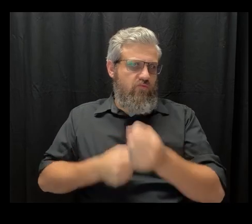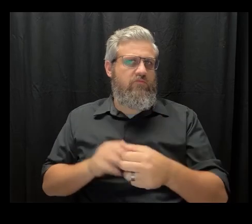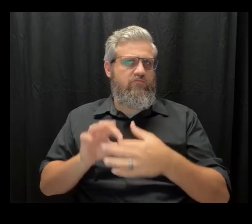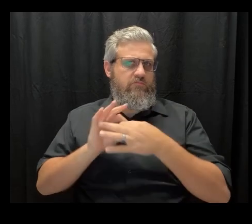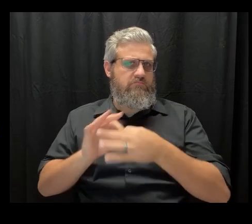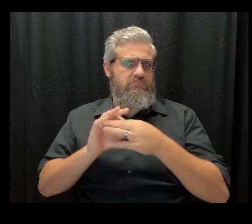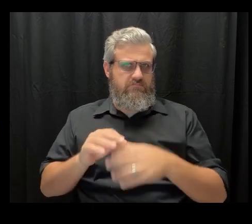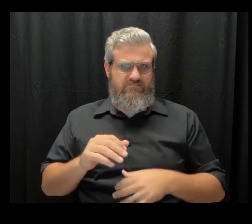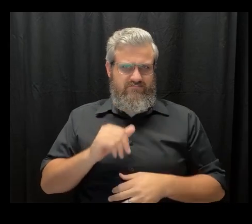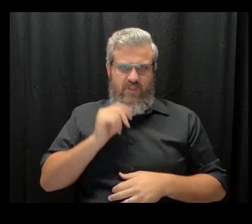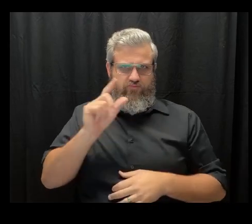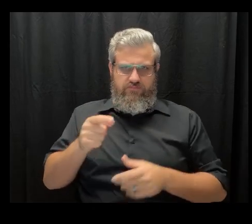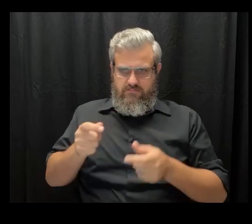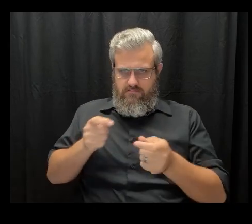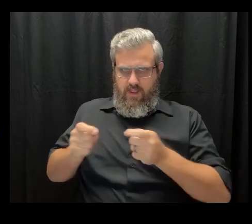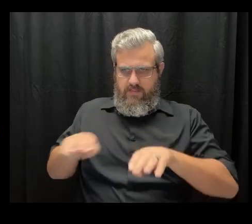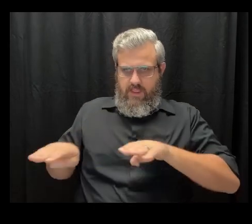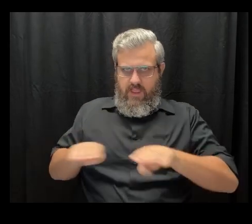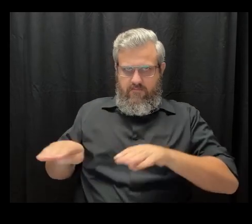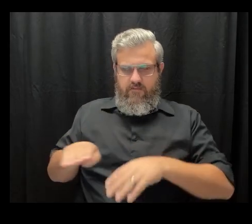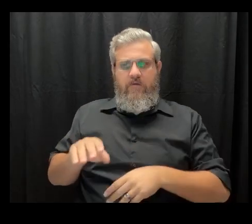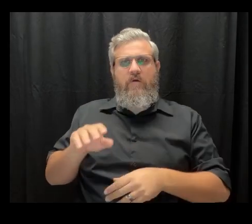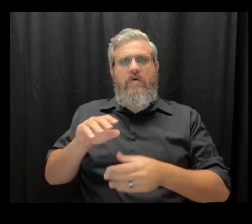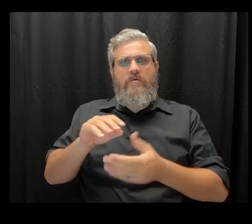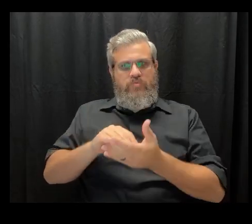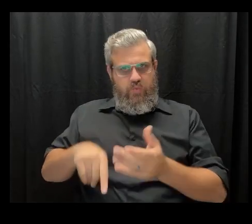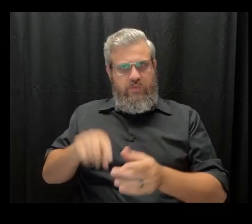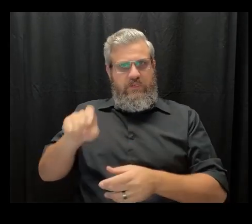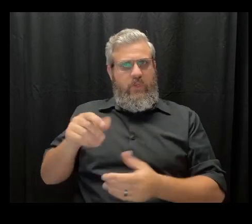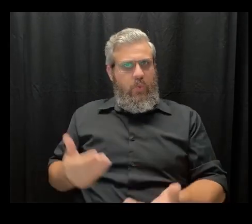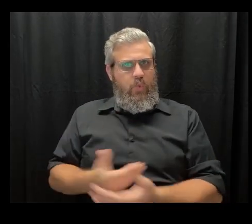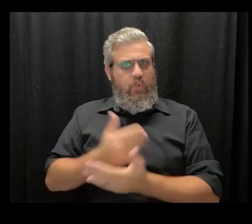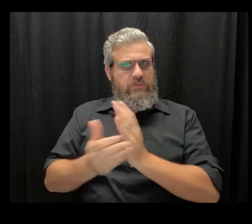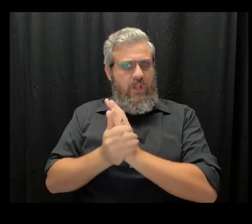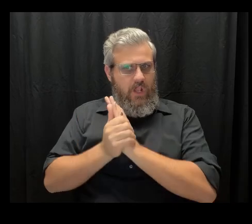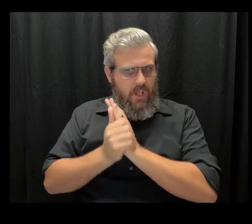new skills that they can generalize across environments.